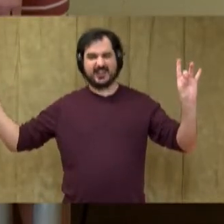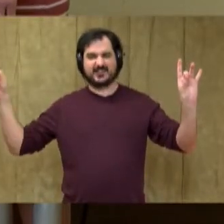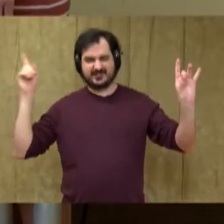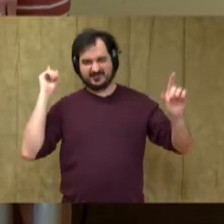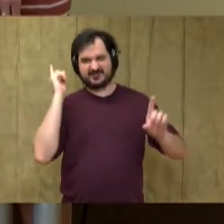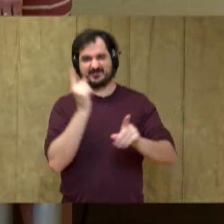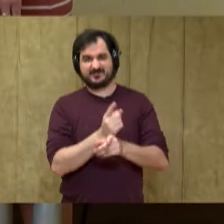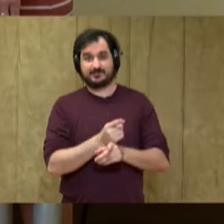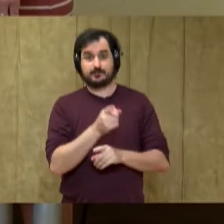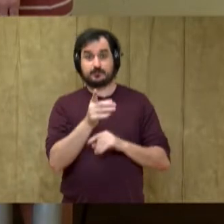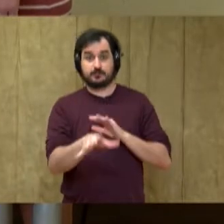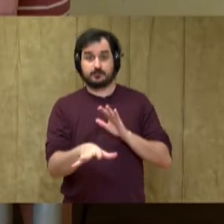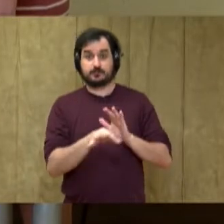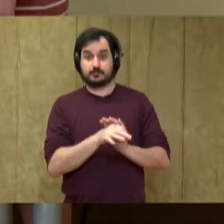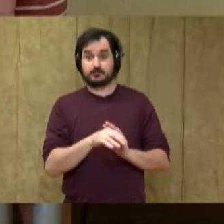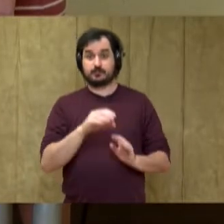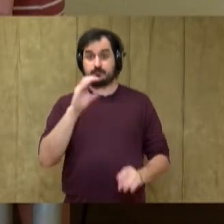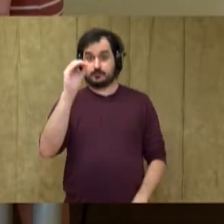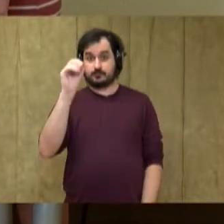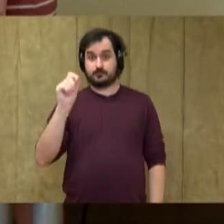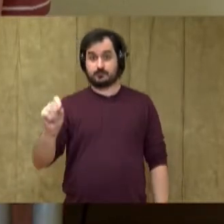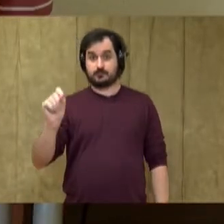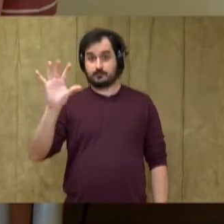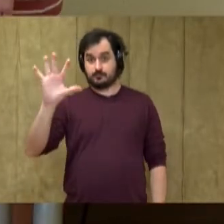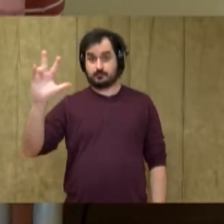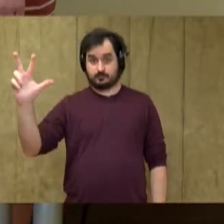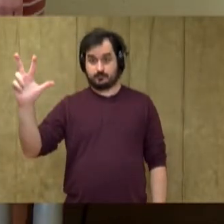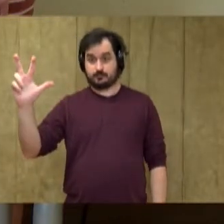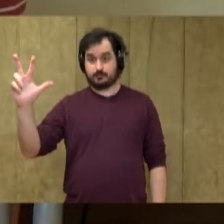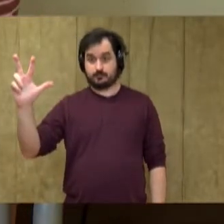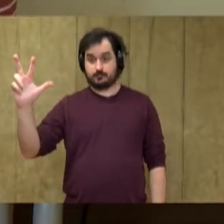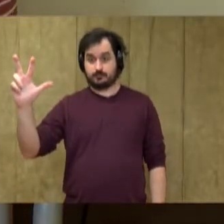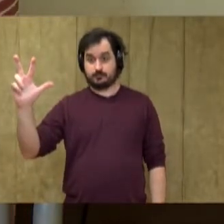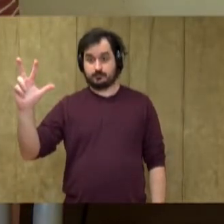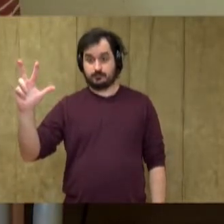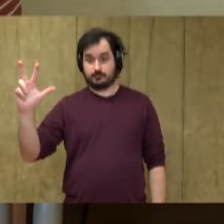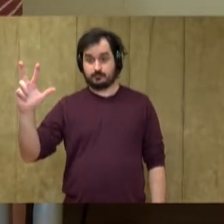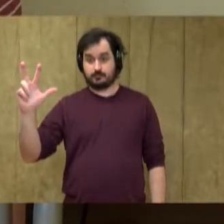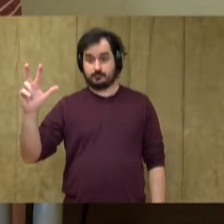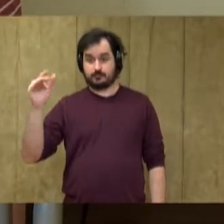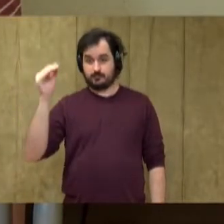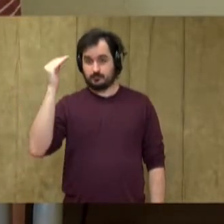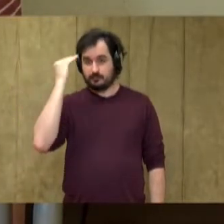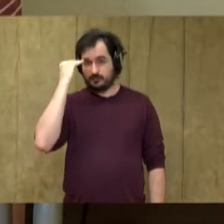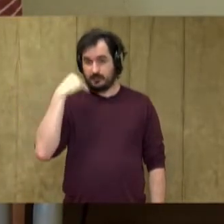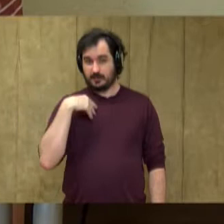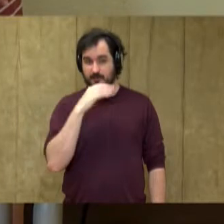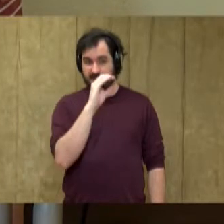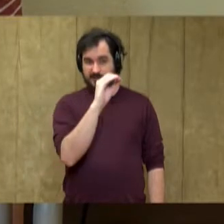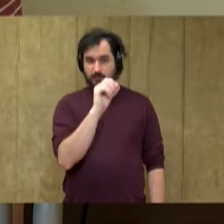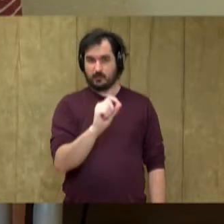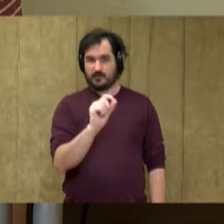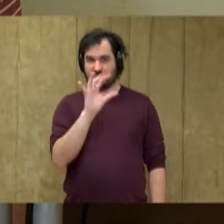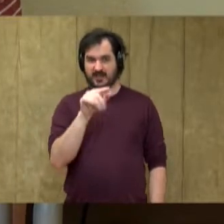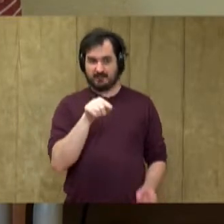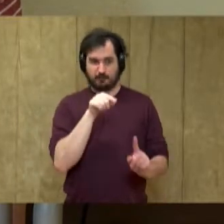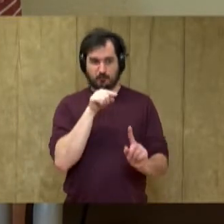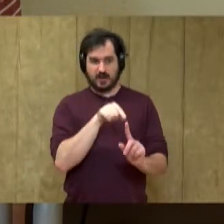can you find 53 hundredths on the number line? Well, I know that I have 5 tenths right here. So if I